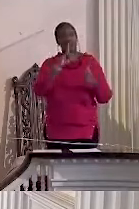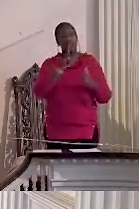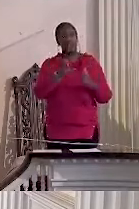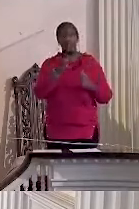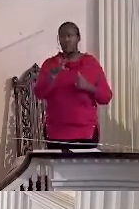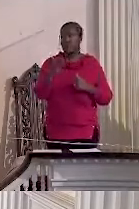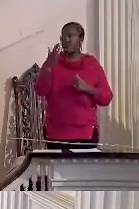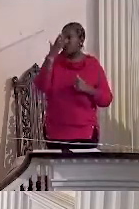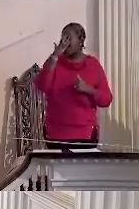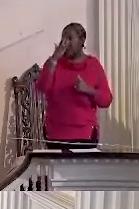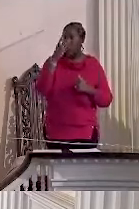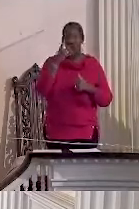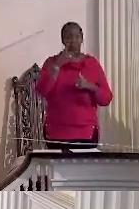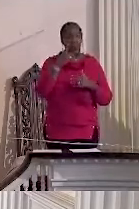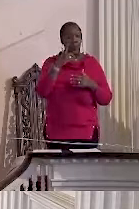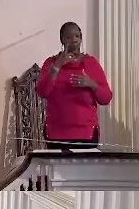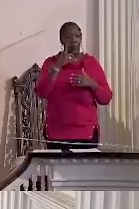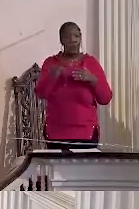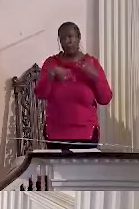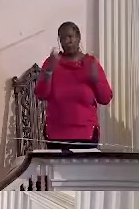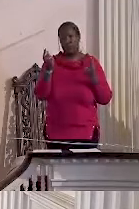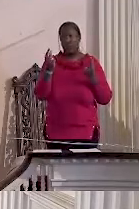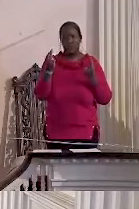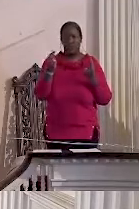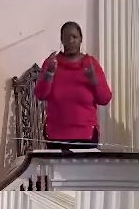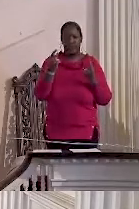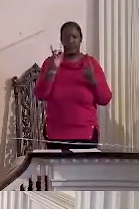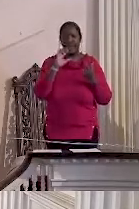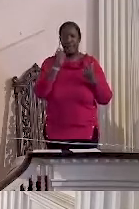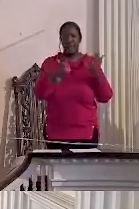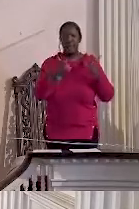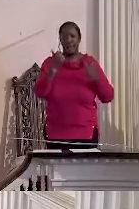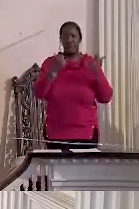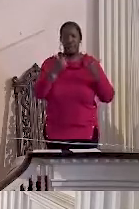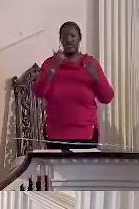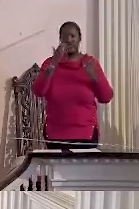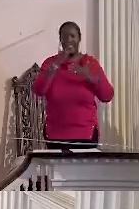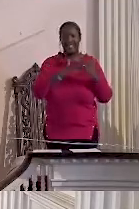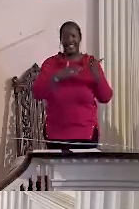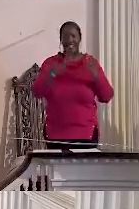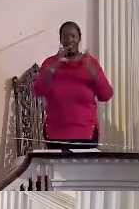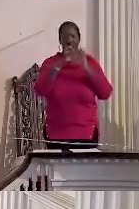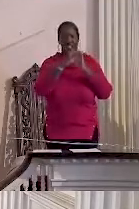know what you're doing. We're going to let the rhythm section take over as we lead you.